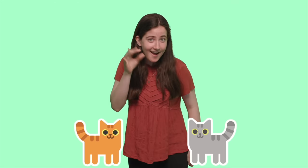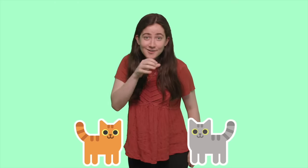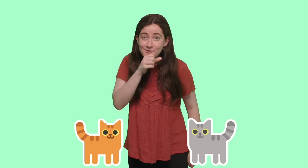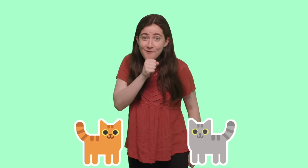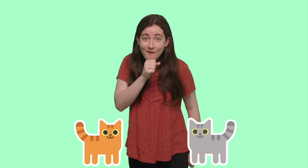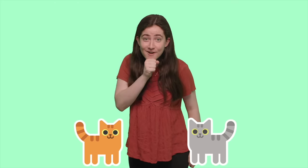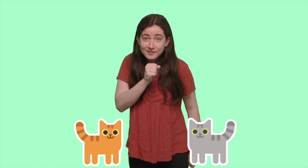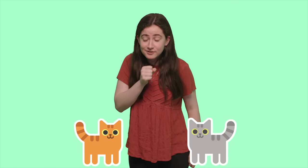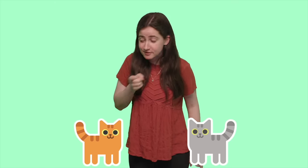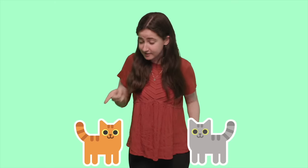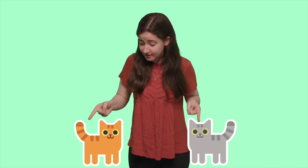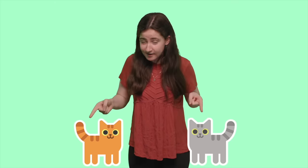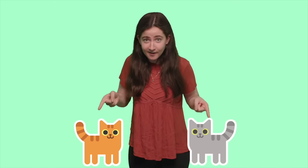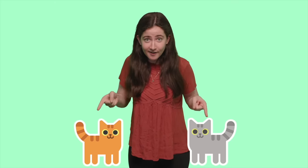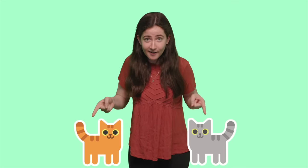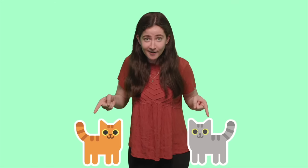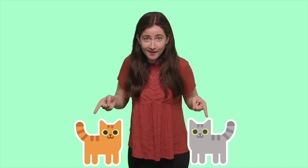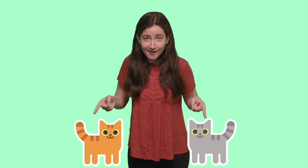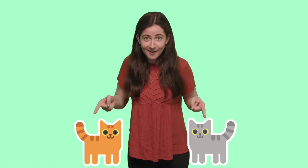Which cat is orange?